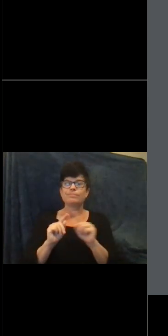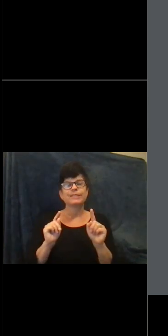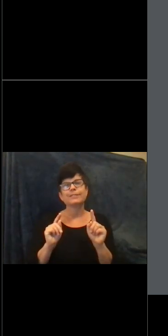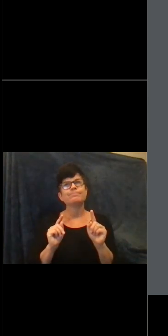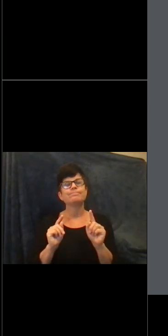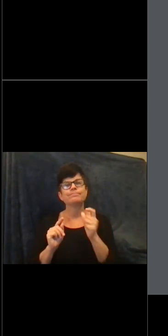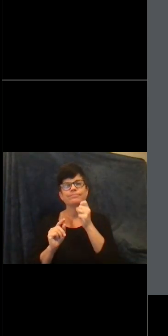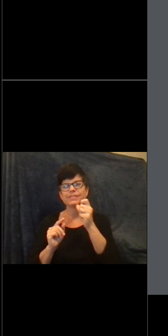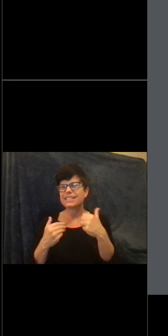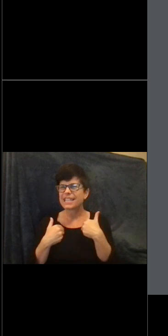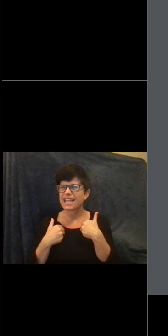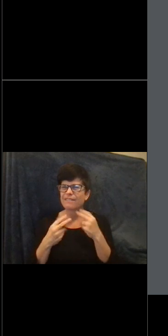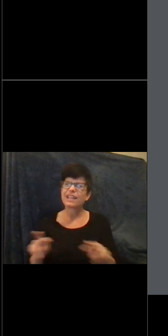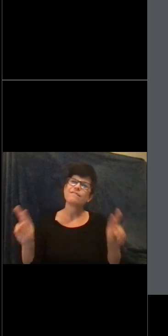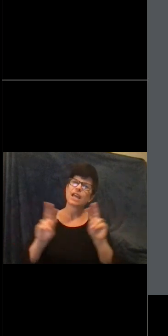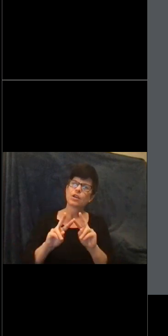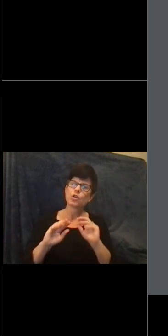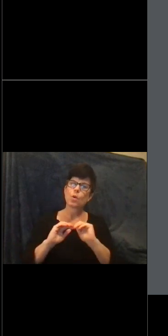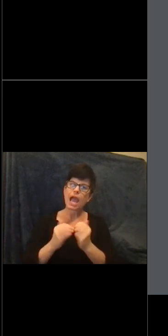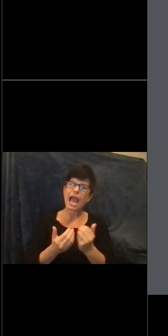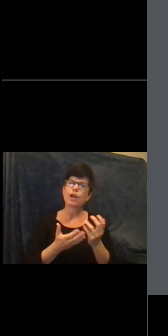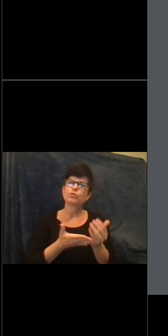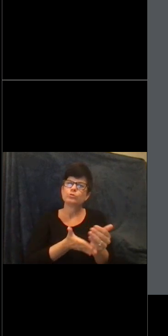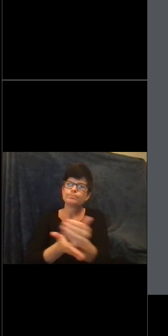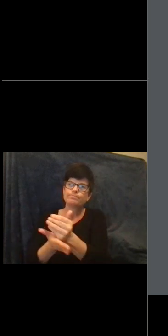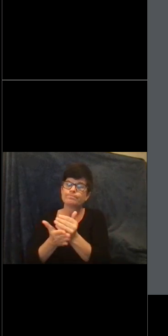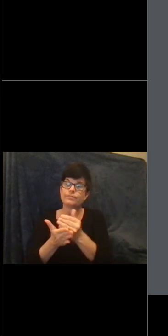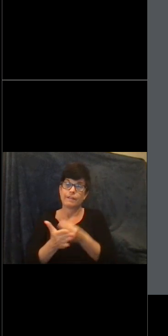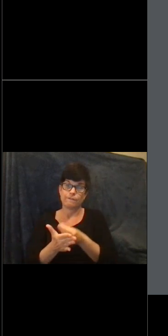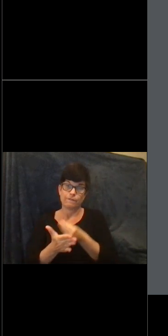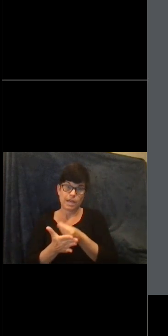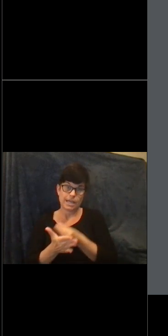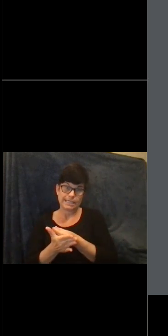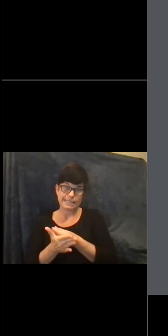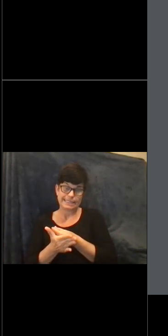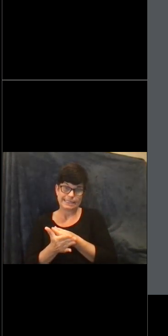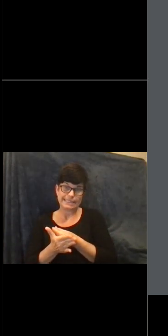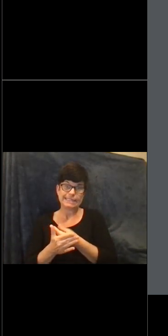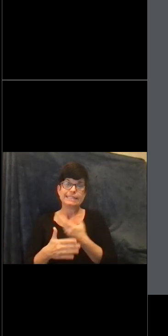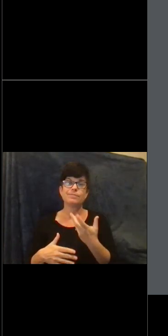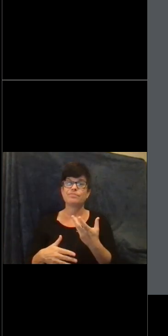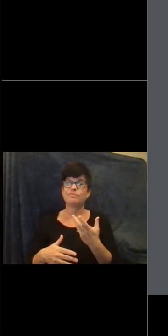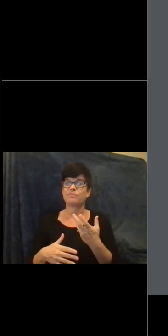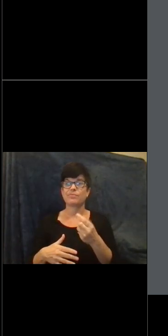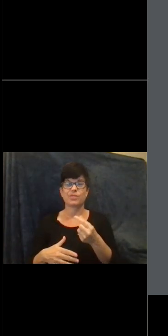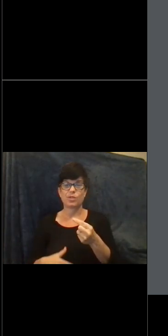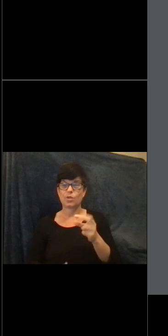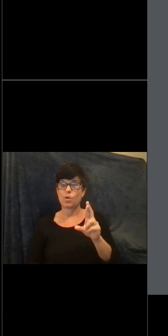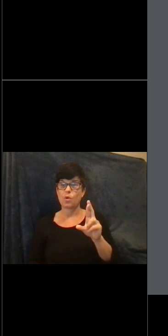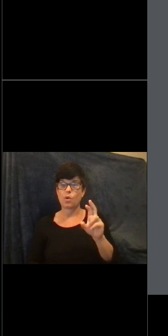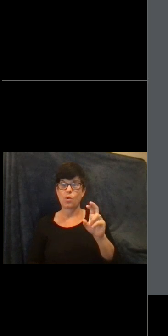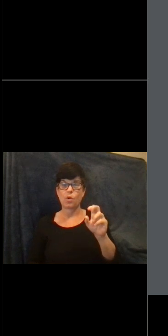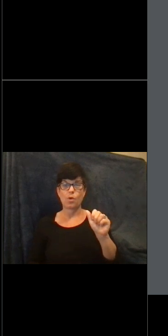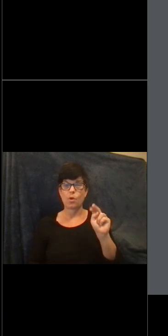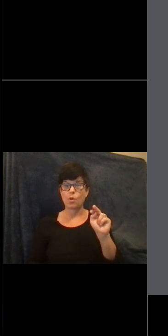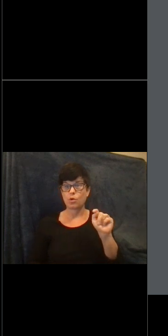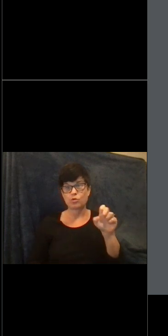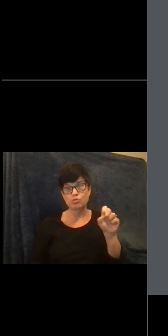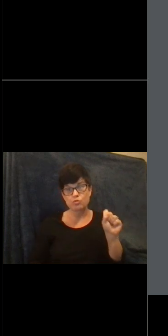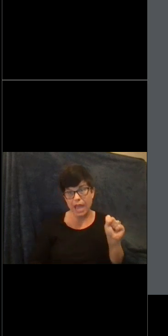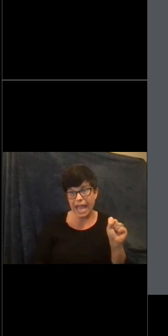to associate or how to get funding and leverage our funding, state, grants, whatever that may be.